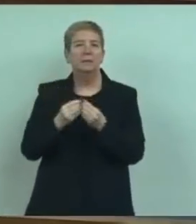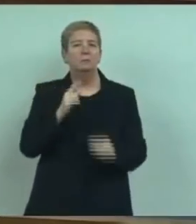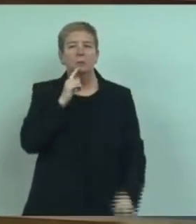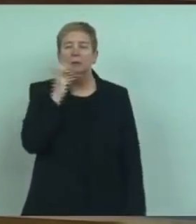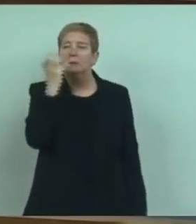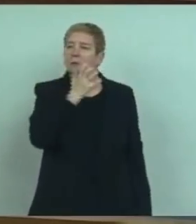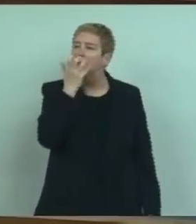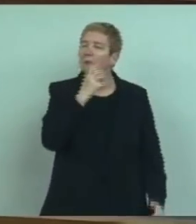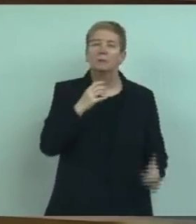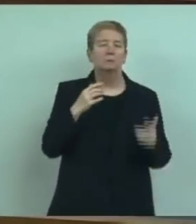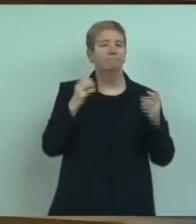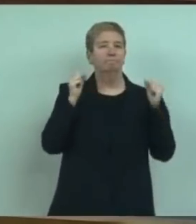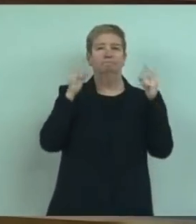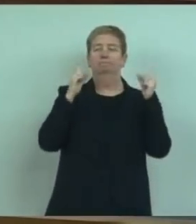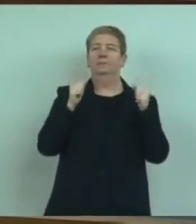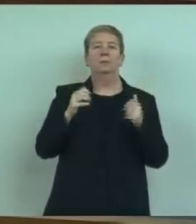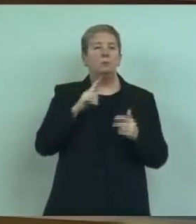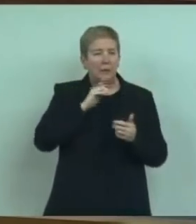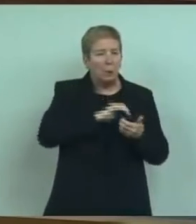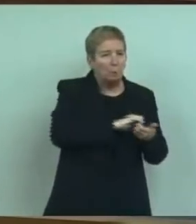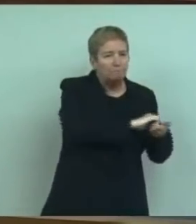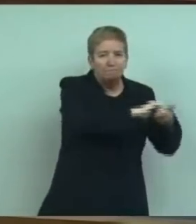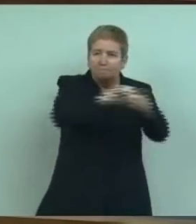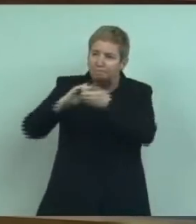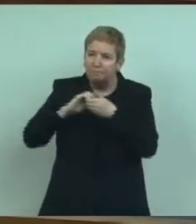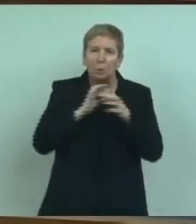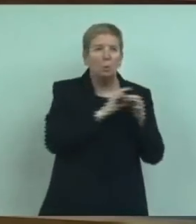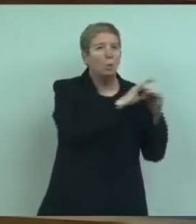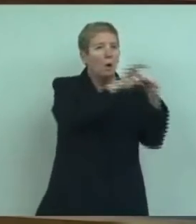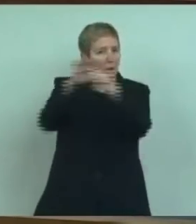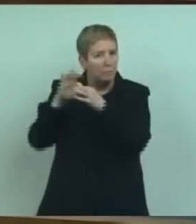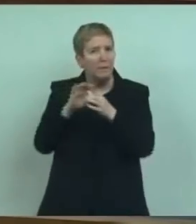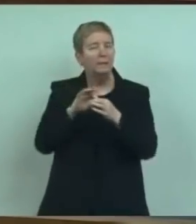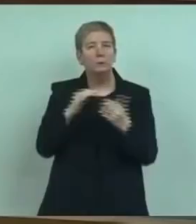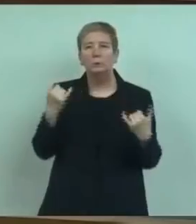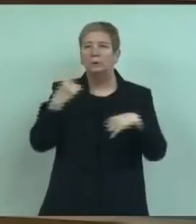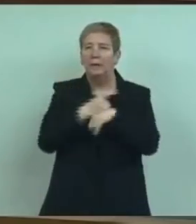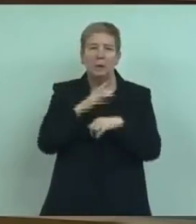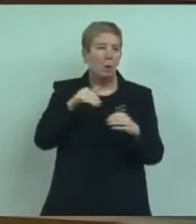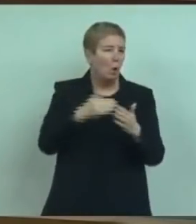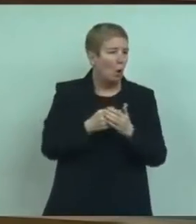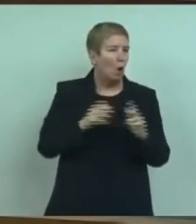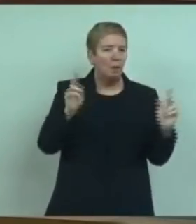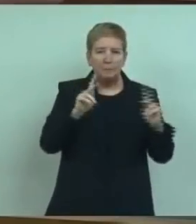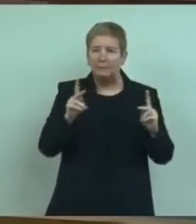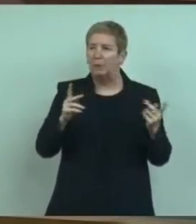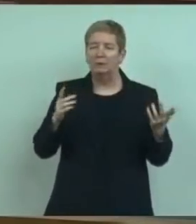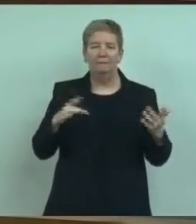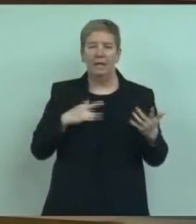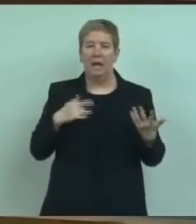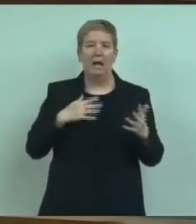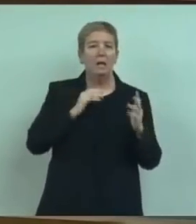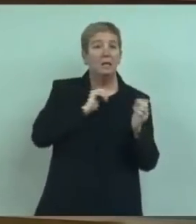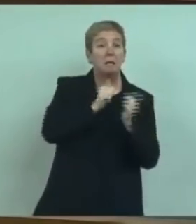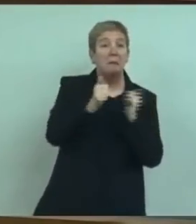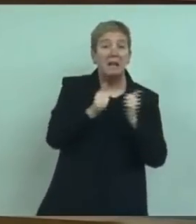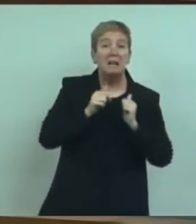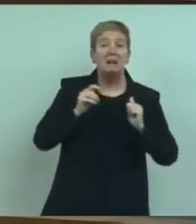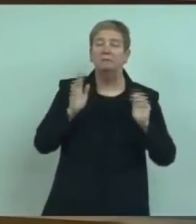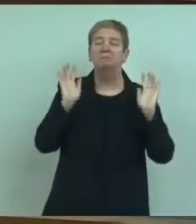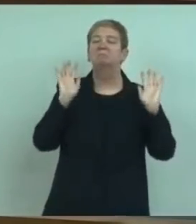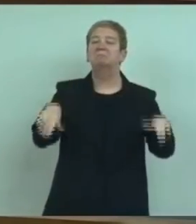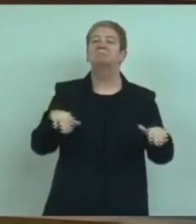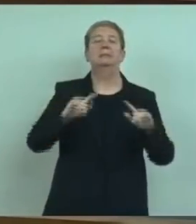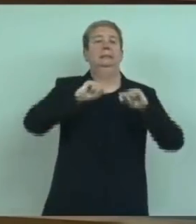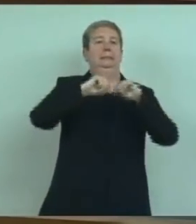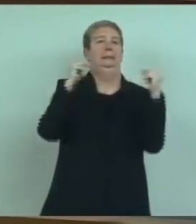anything like the level of cooperation we have right now, leaders coming together and dropping any sense of competitiveness that they may have had in